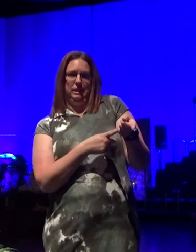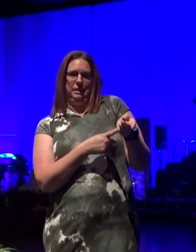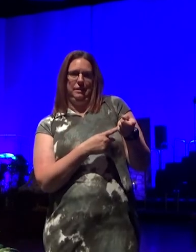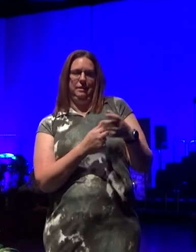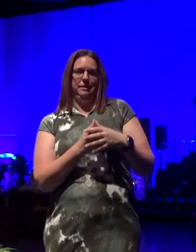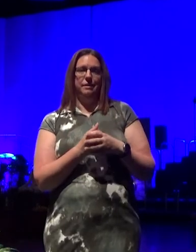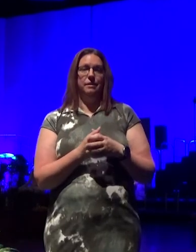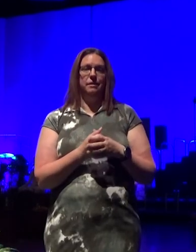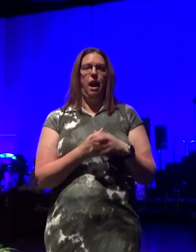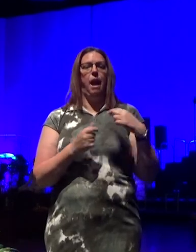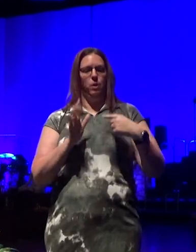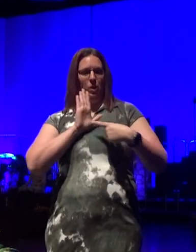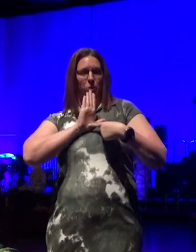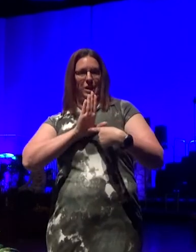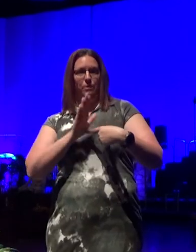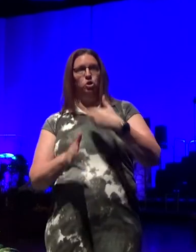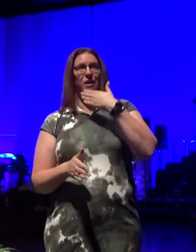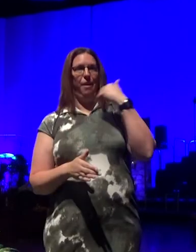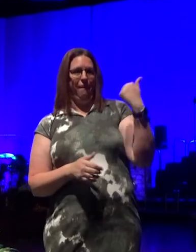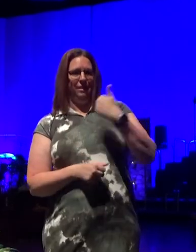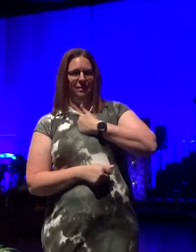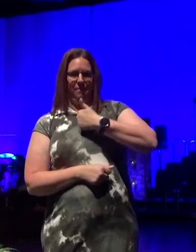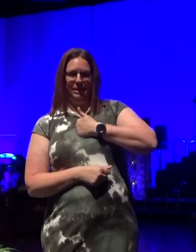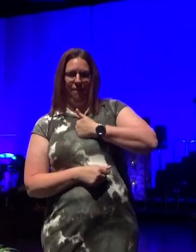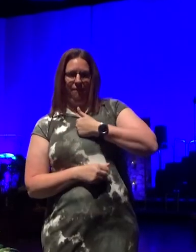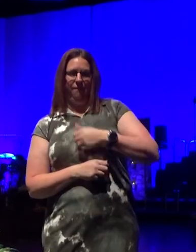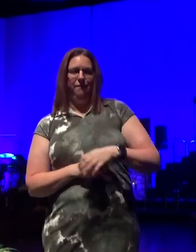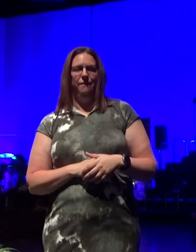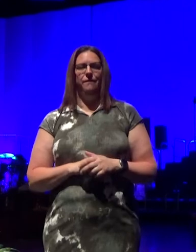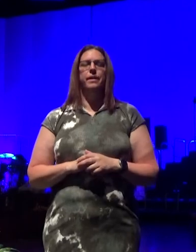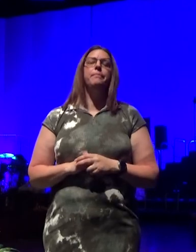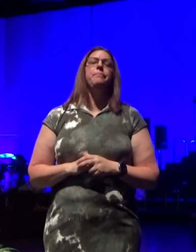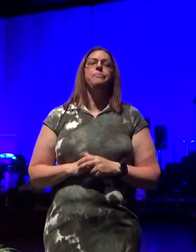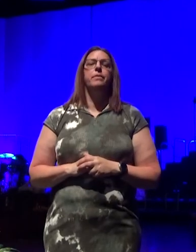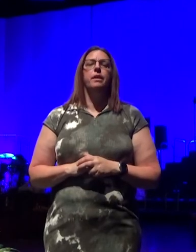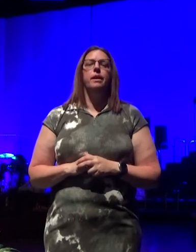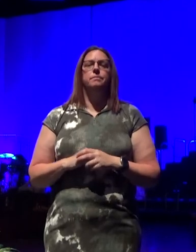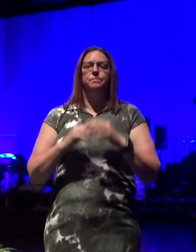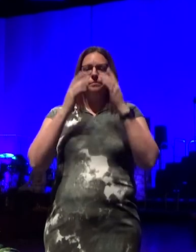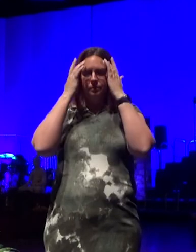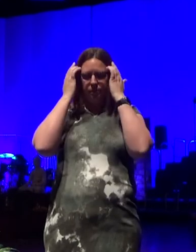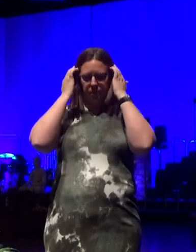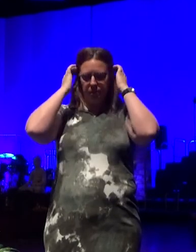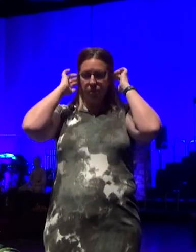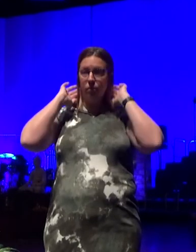the best of who I am. You remember Alice in Wonderland?